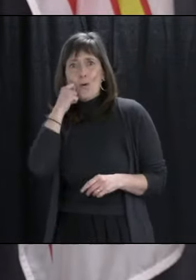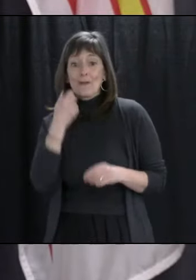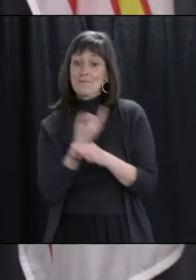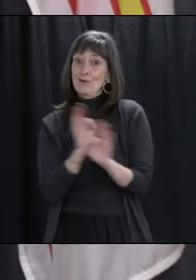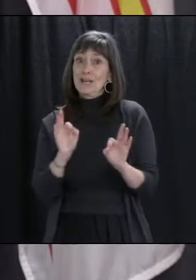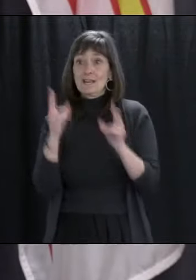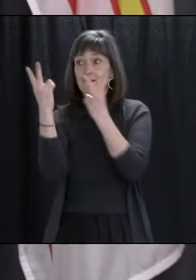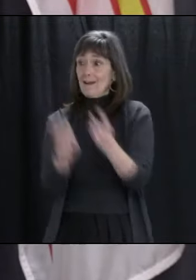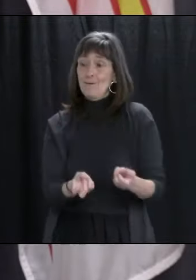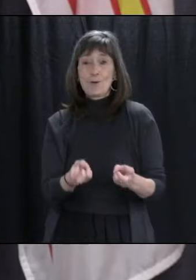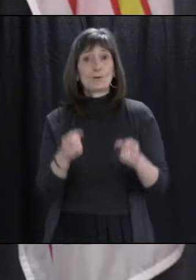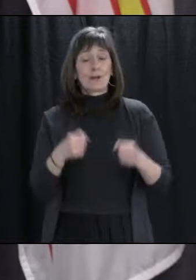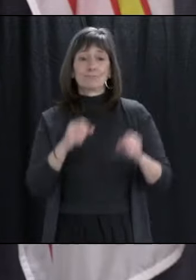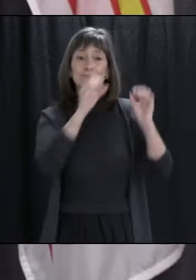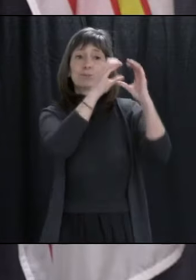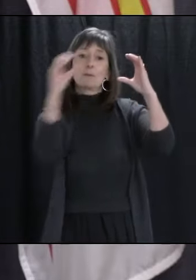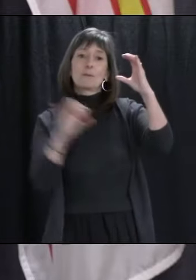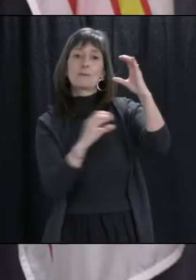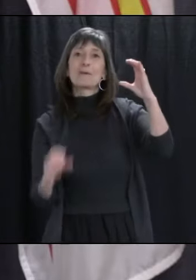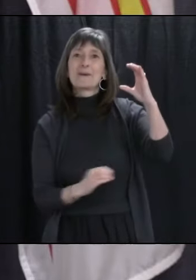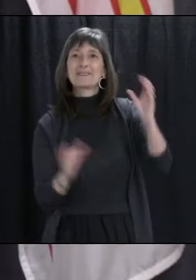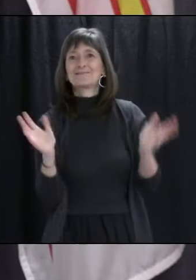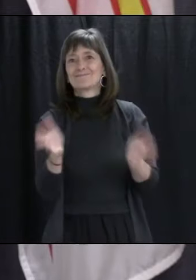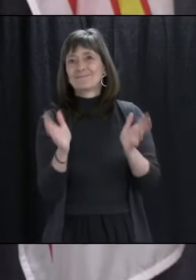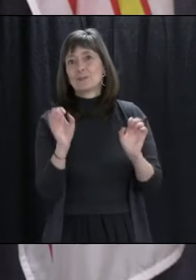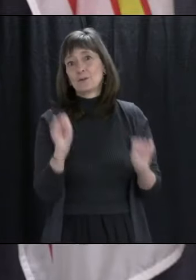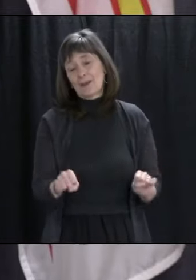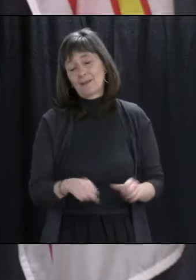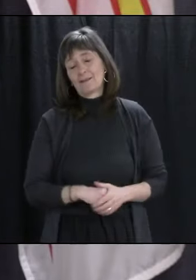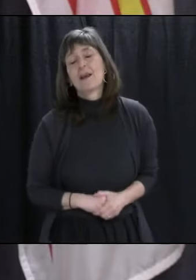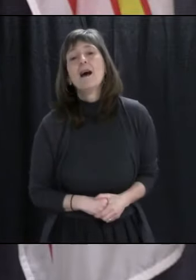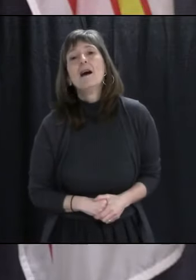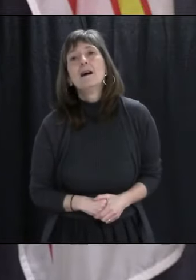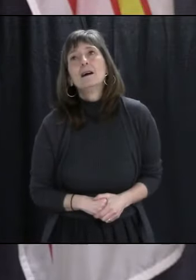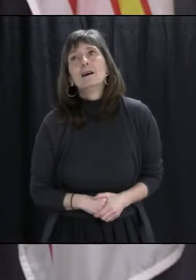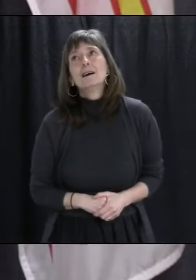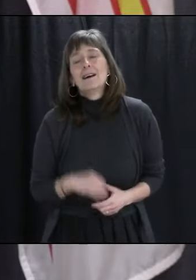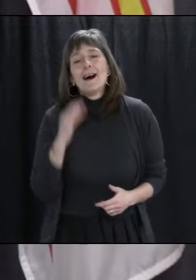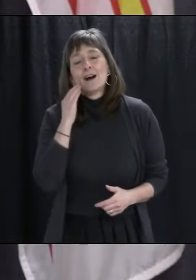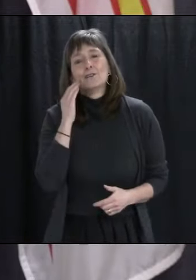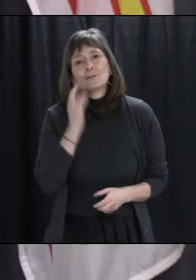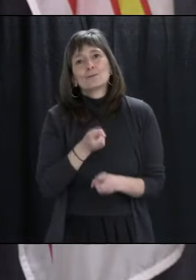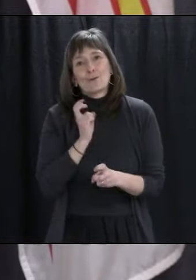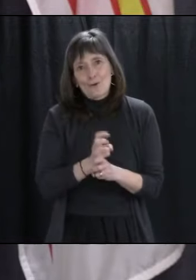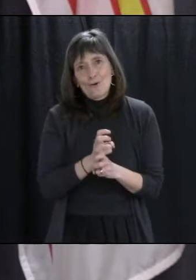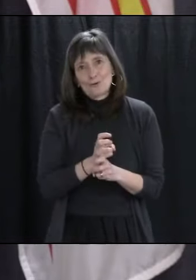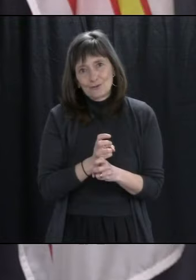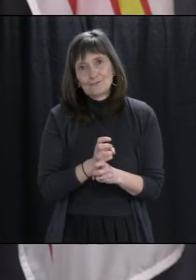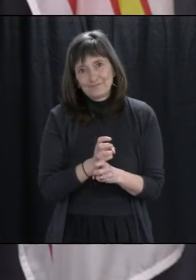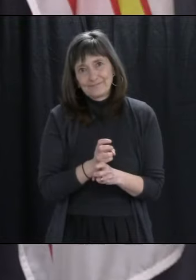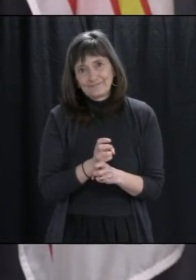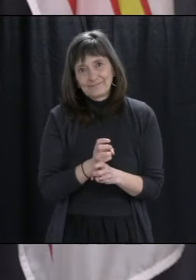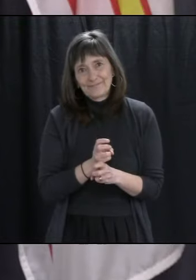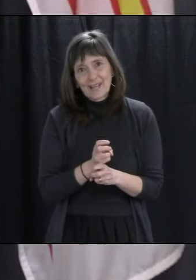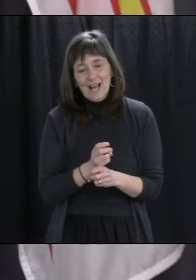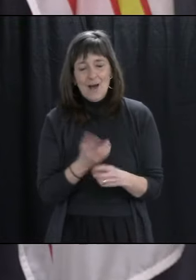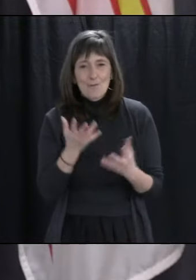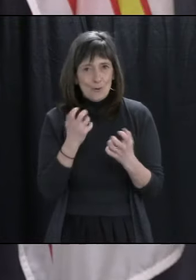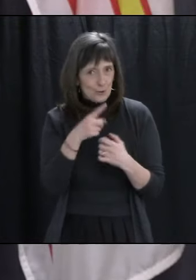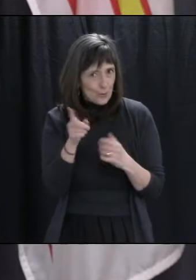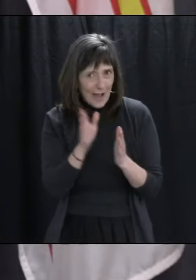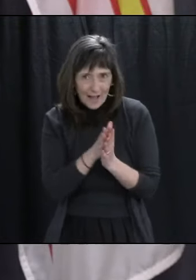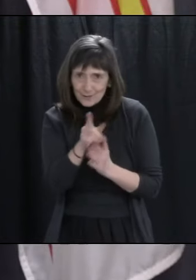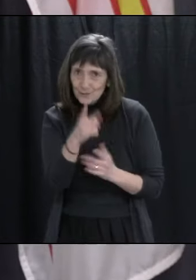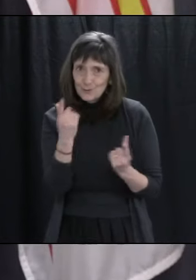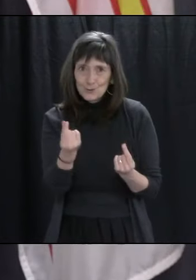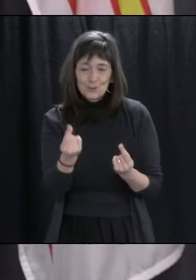I know what I'm asking you to do with regard to physical distancing is really difficult. The evidence is clear, however, that if we can